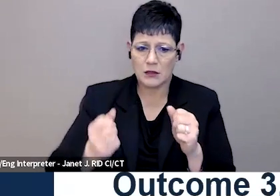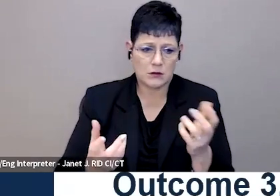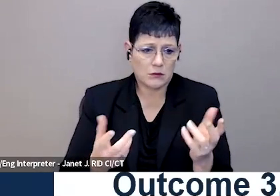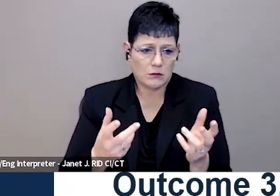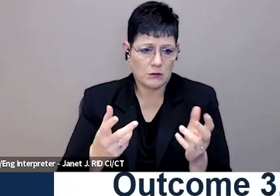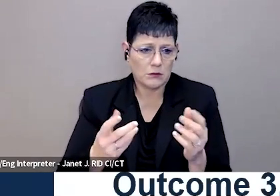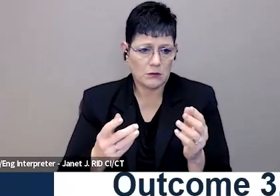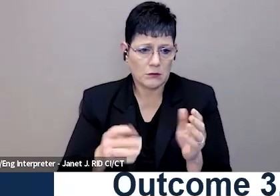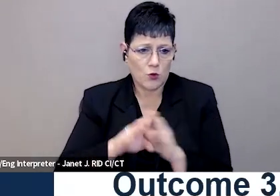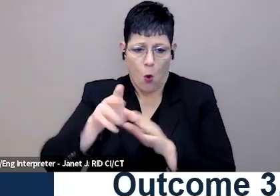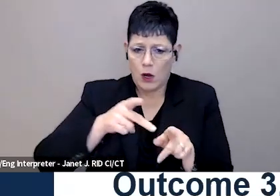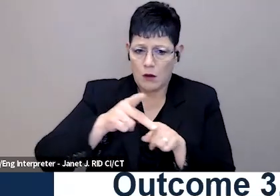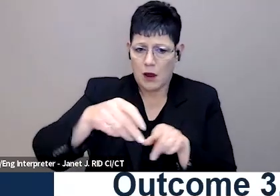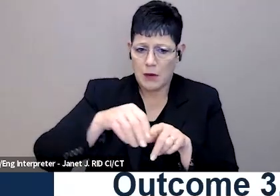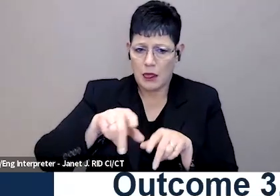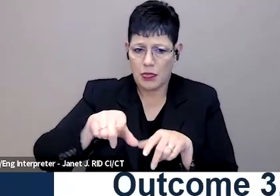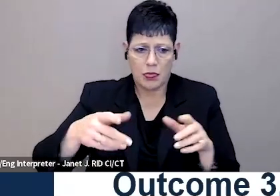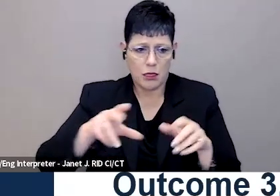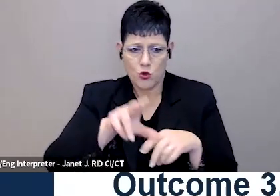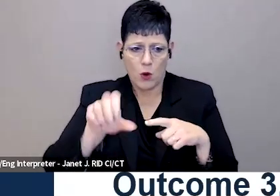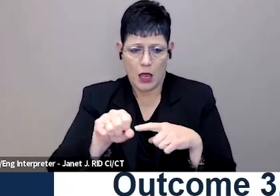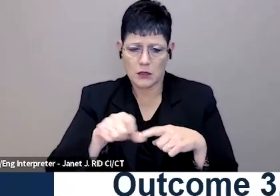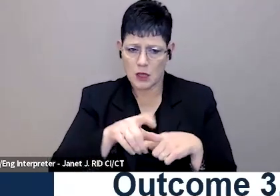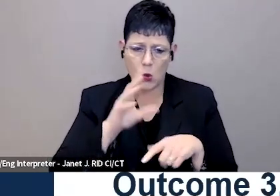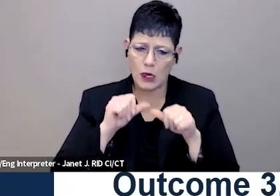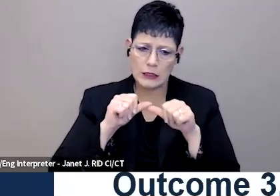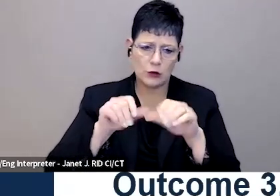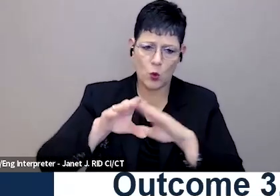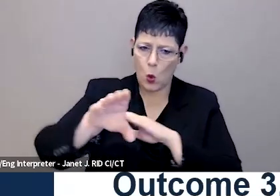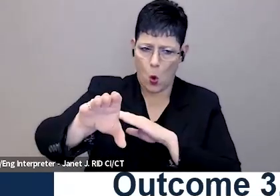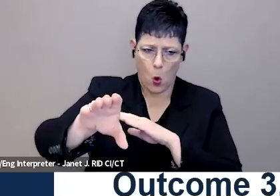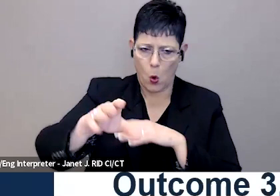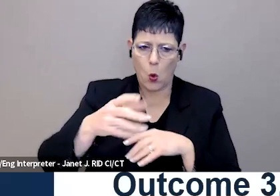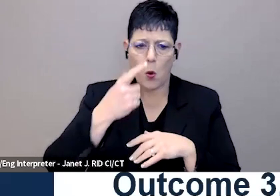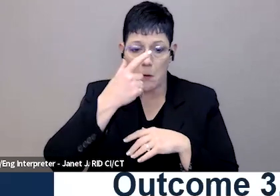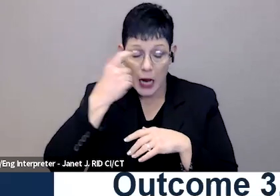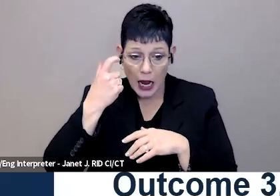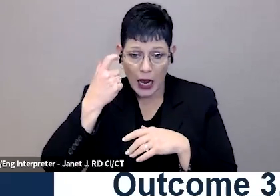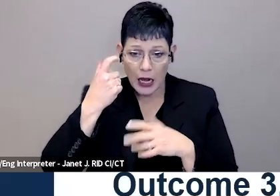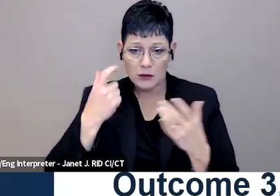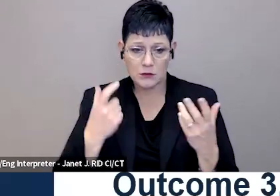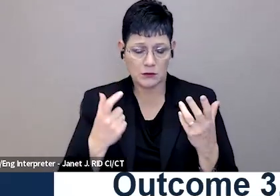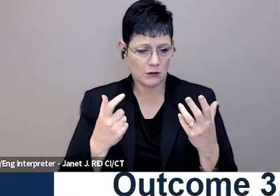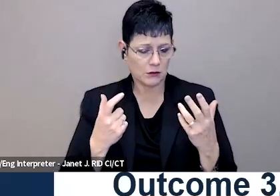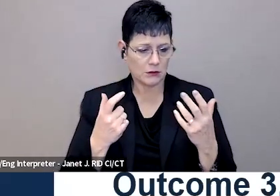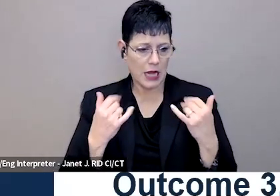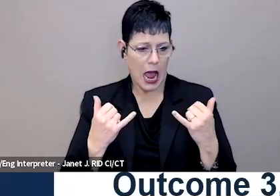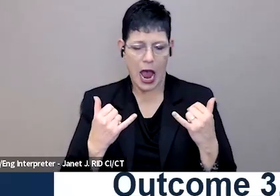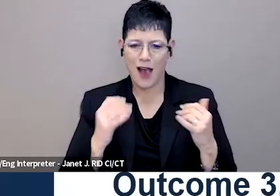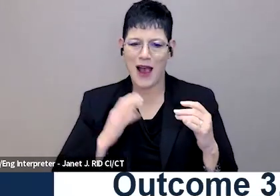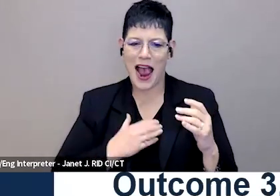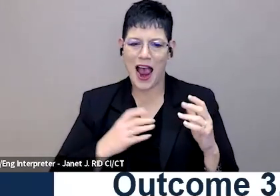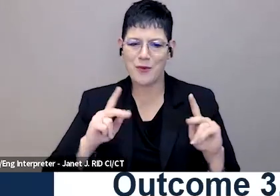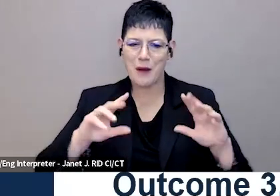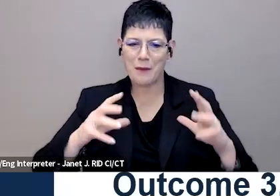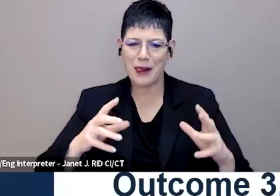occupations in the nation, and it will continue to be so because of the rapid speed of the aging of our